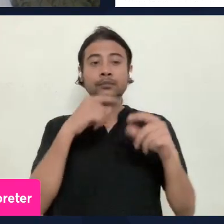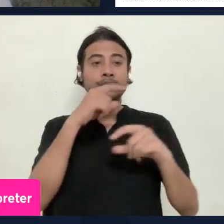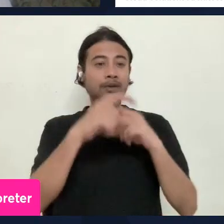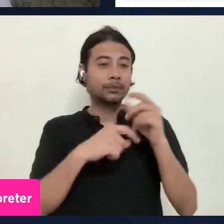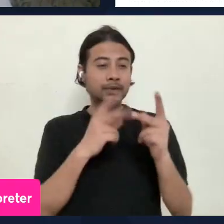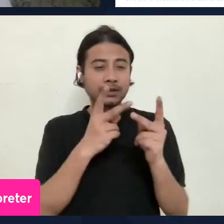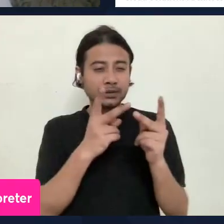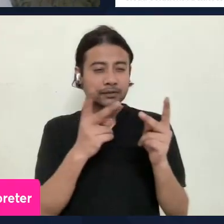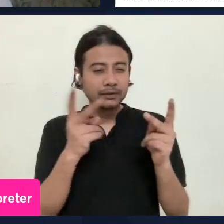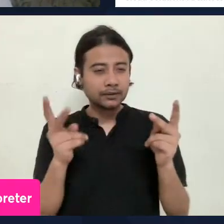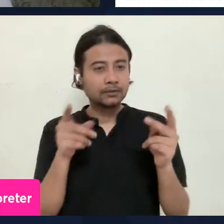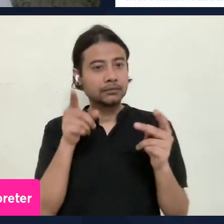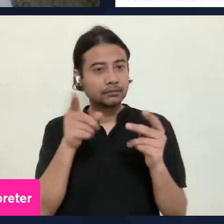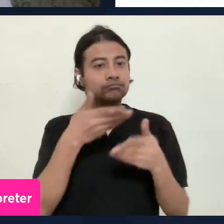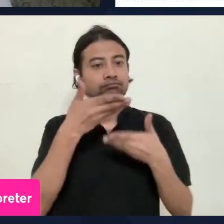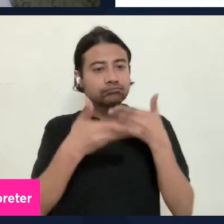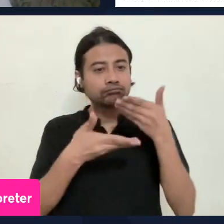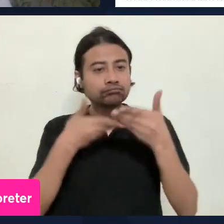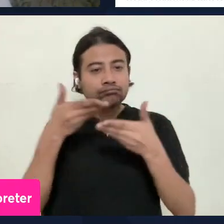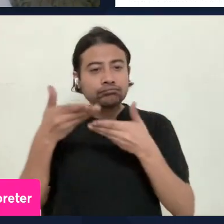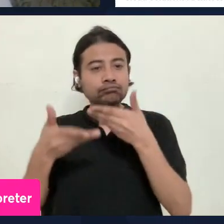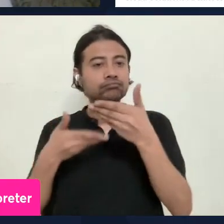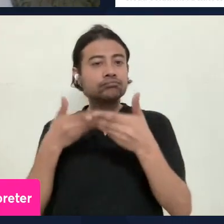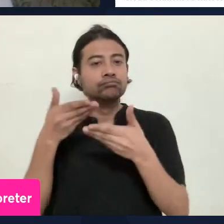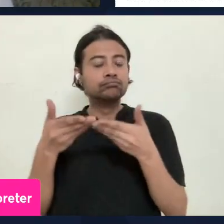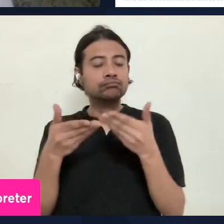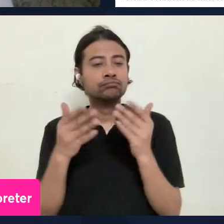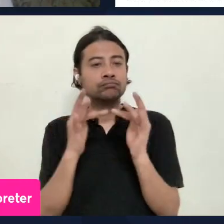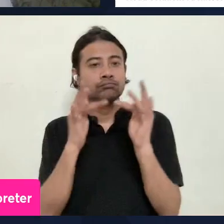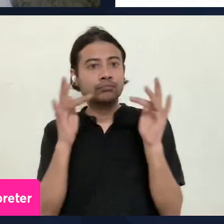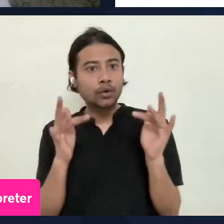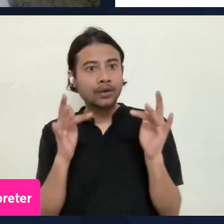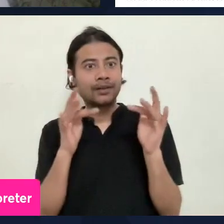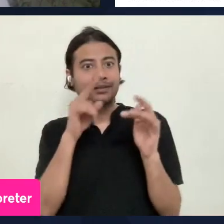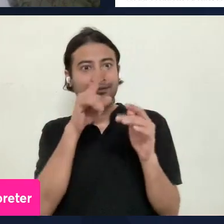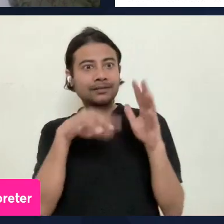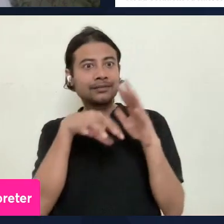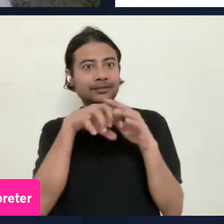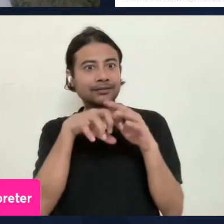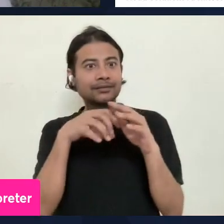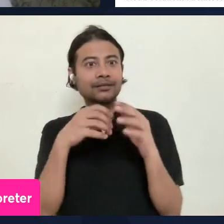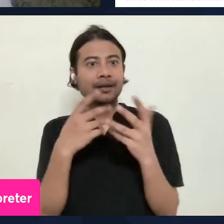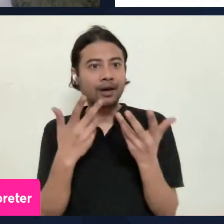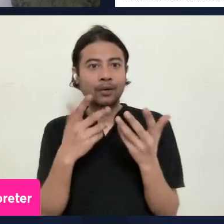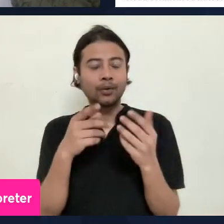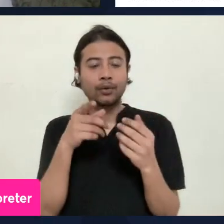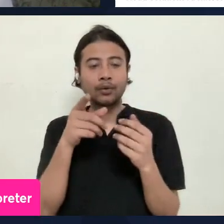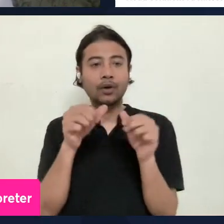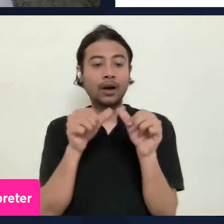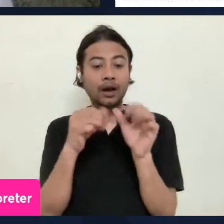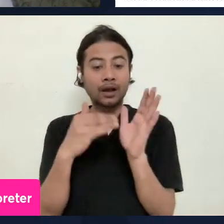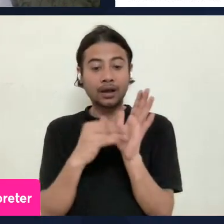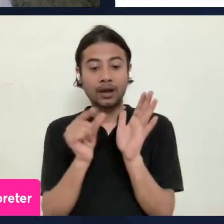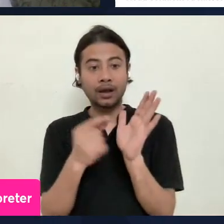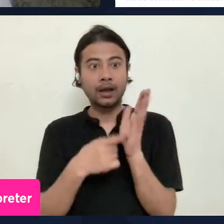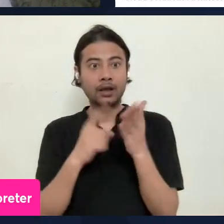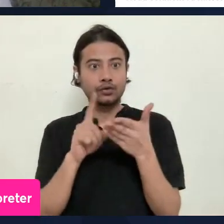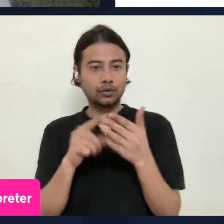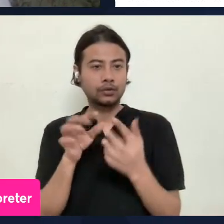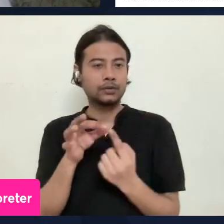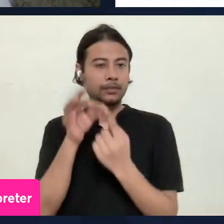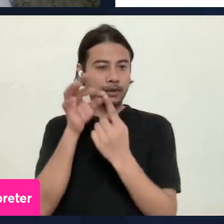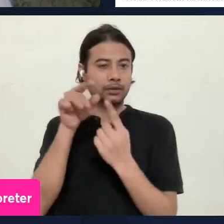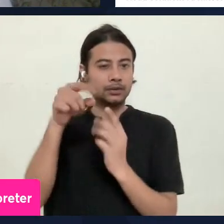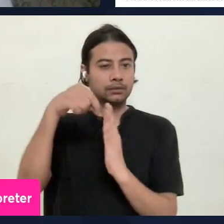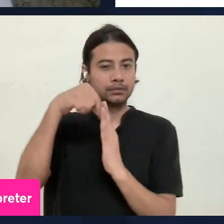new possibilities. He's extremely passionate about empowering peers with Azure knowledge. And what makes this episode